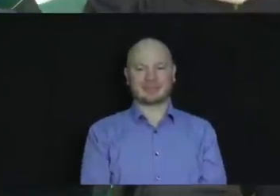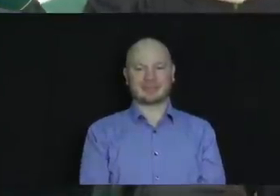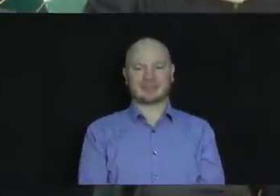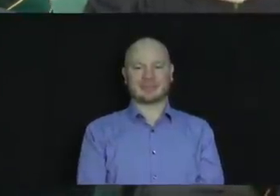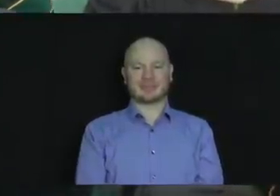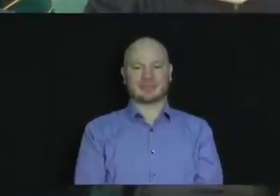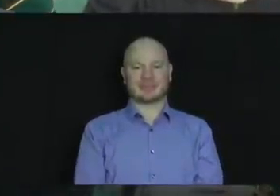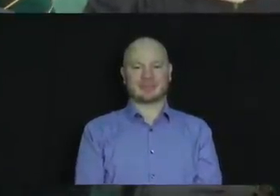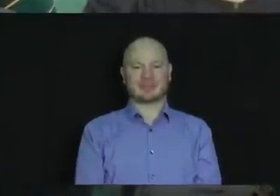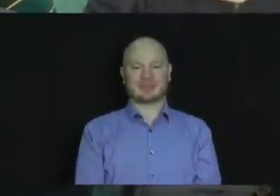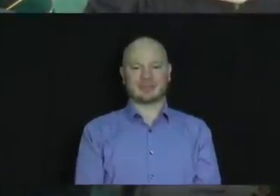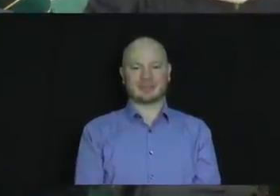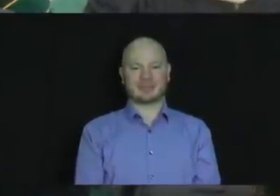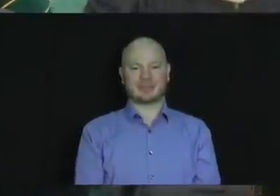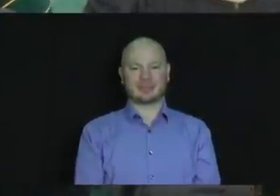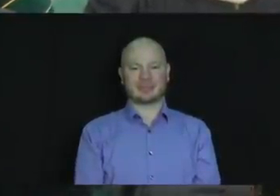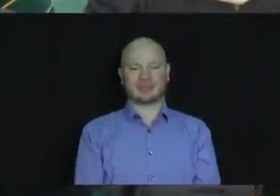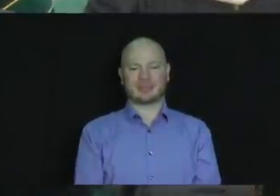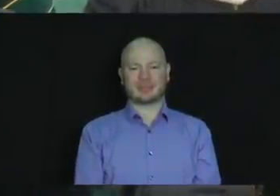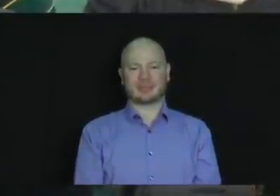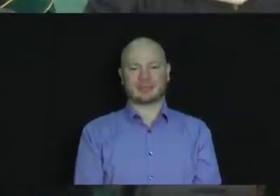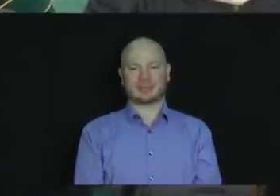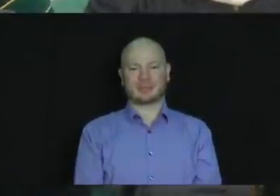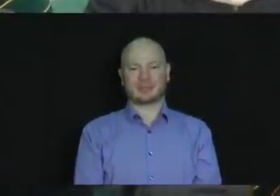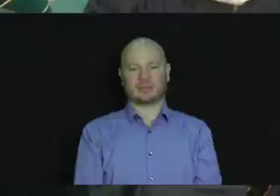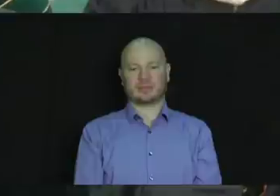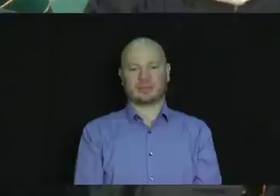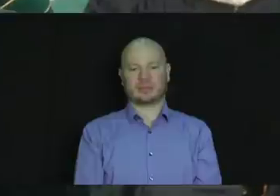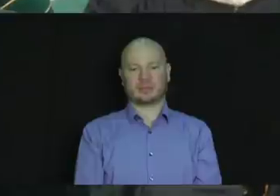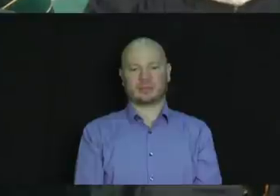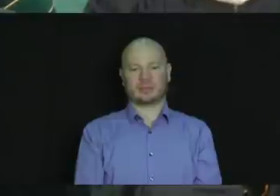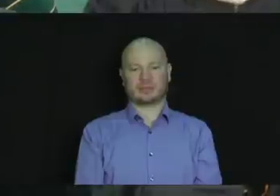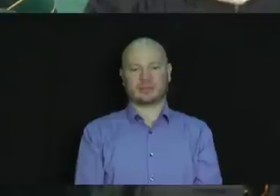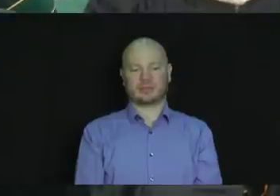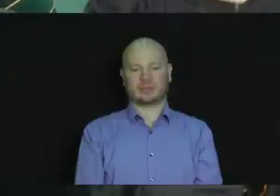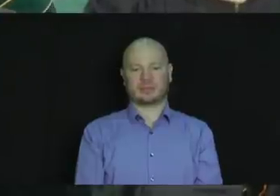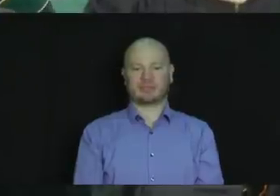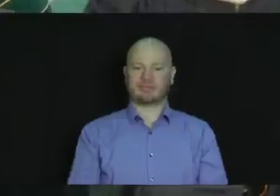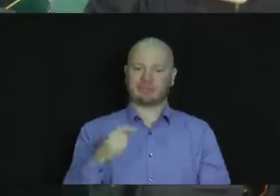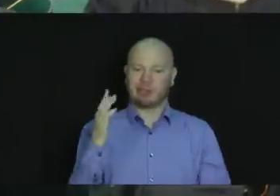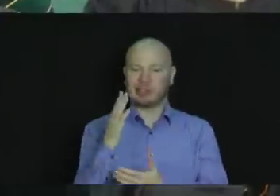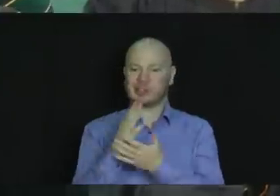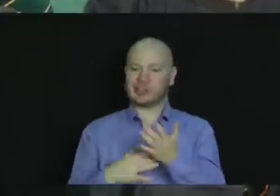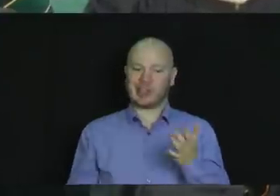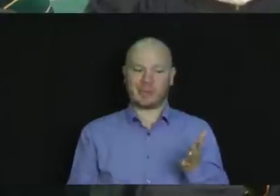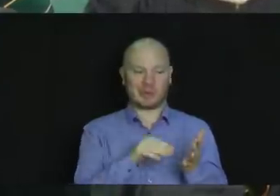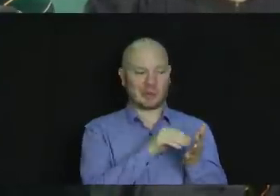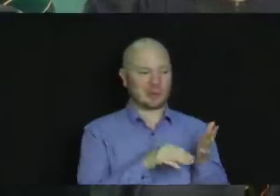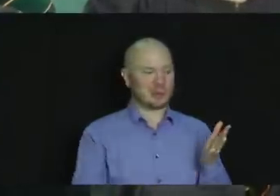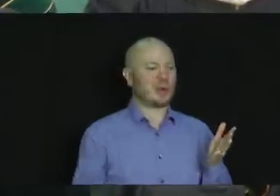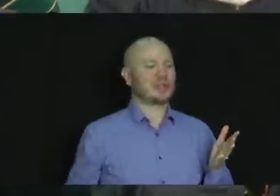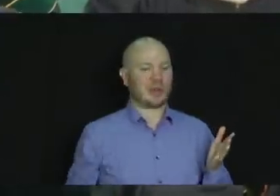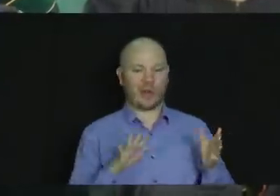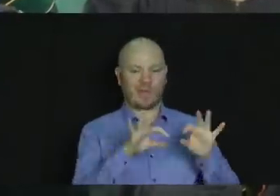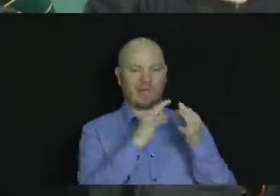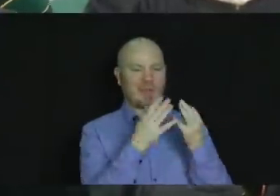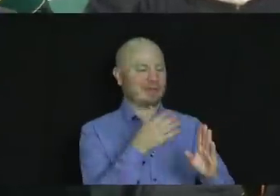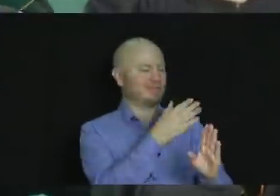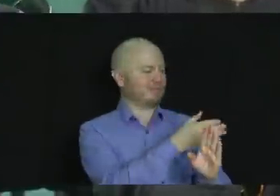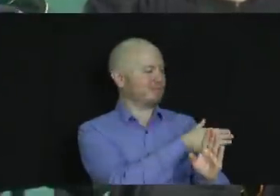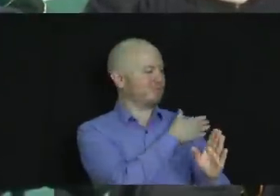Now, many of today's graduates may be the latest generation in a family of other USF alumni.